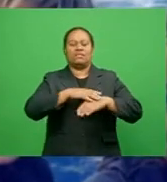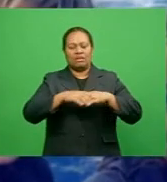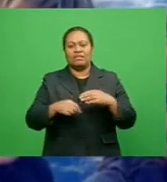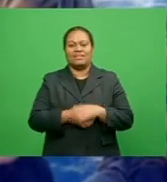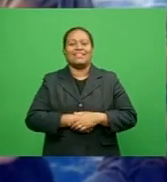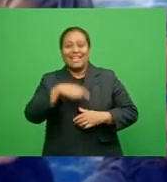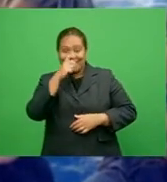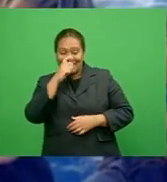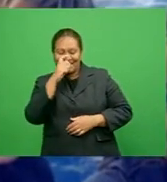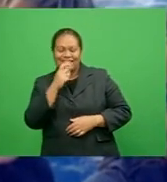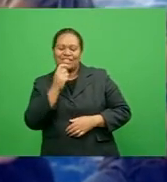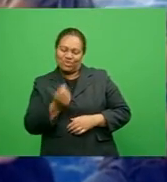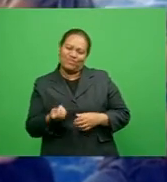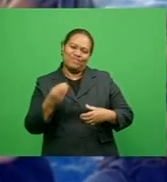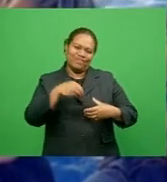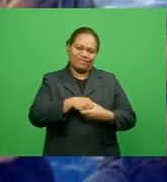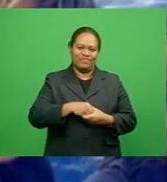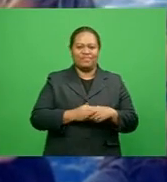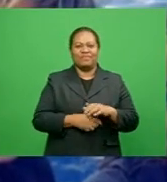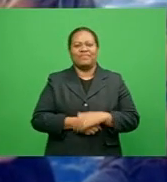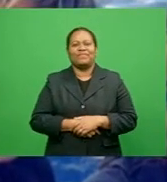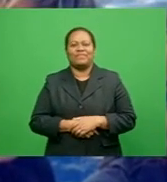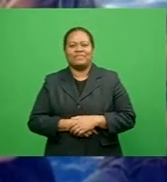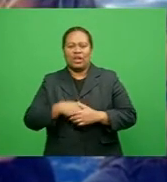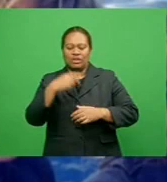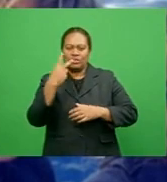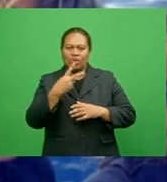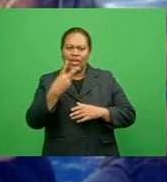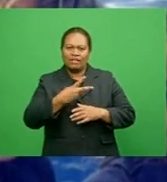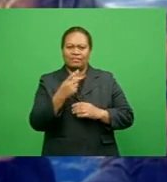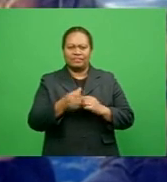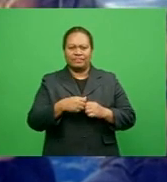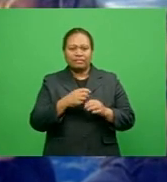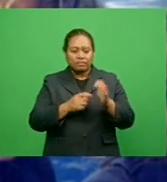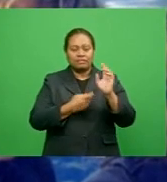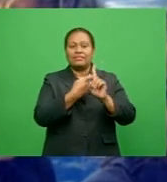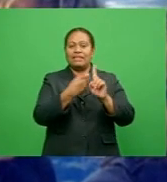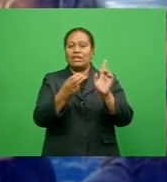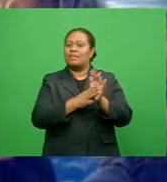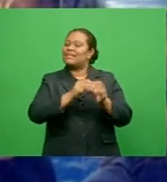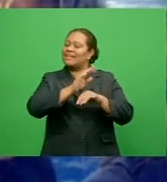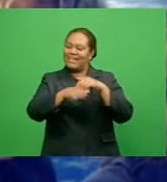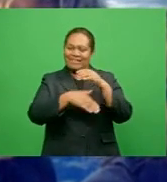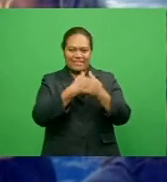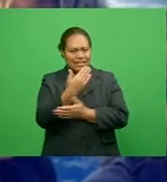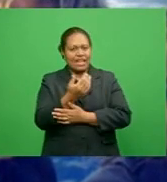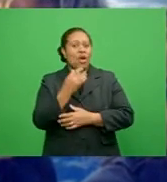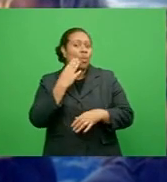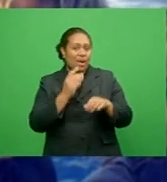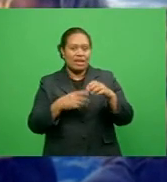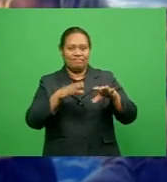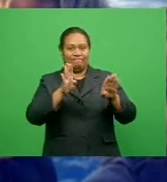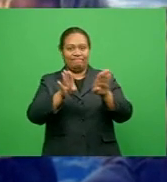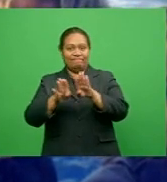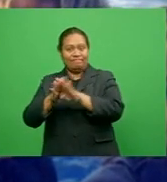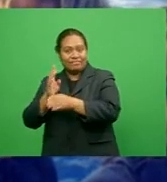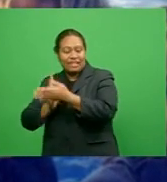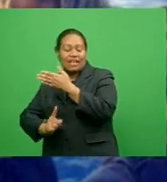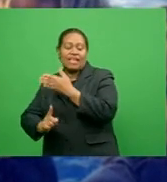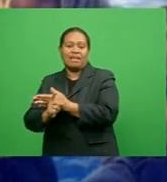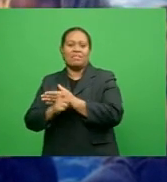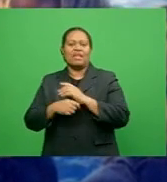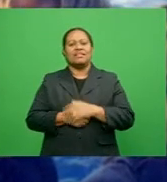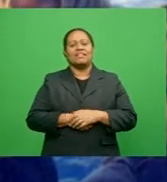sisters also helped him raise money. One 12-year-old ran 5 kilometers every day during lockdown, while the other designed